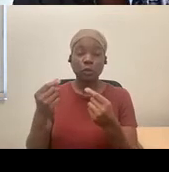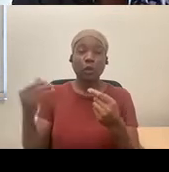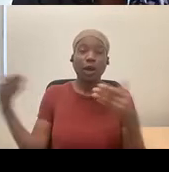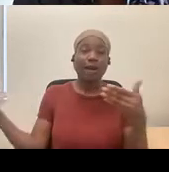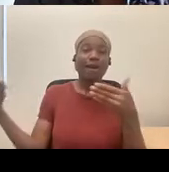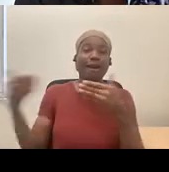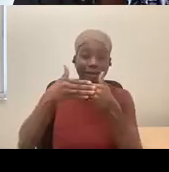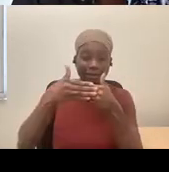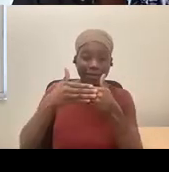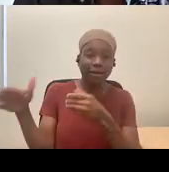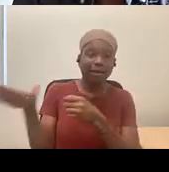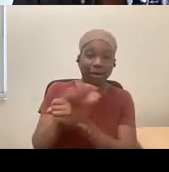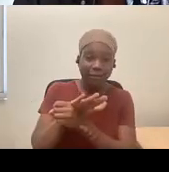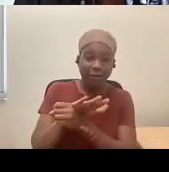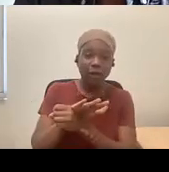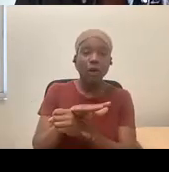up.